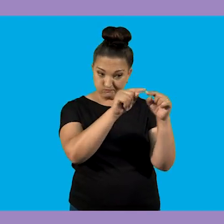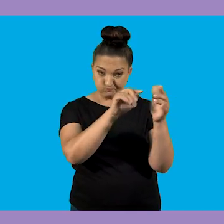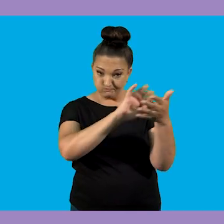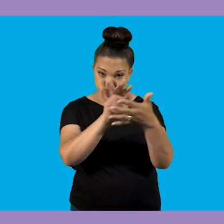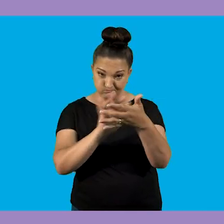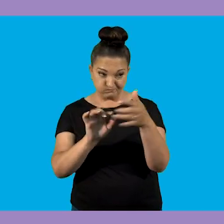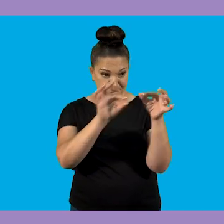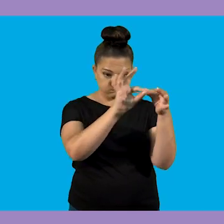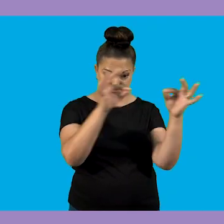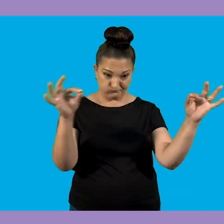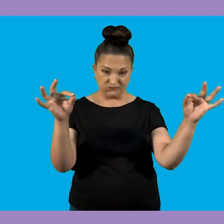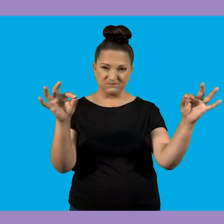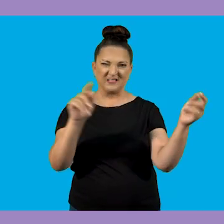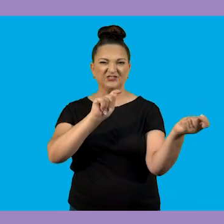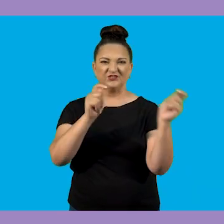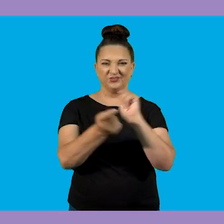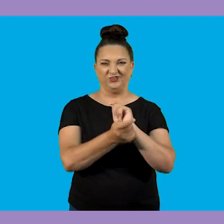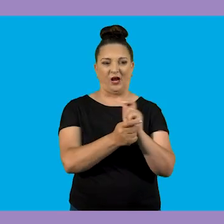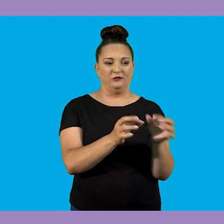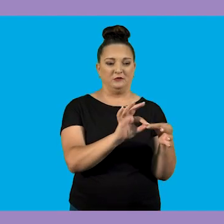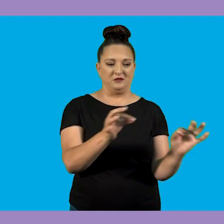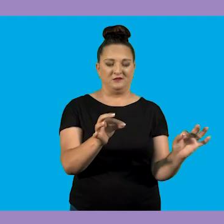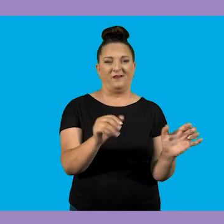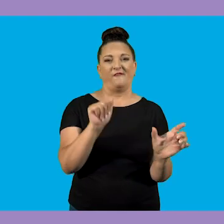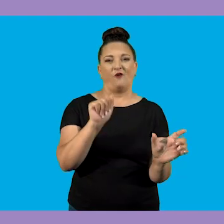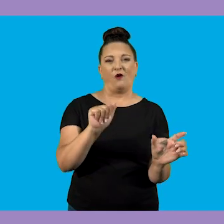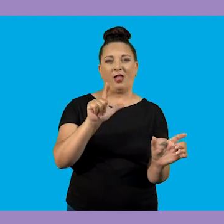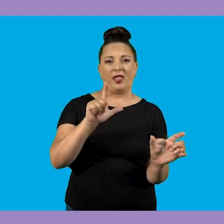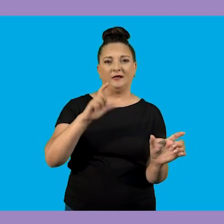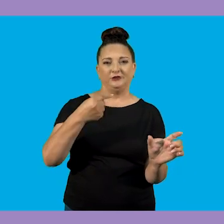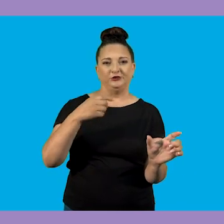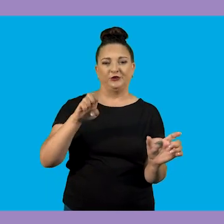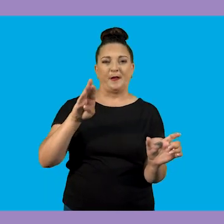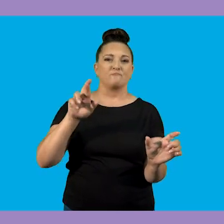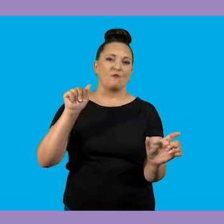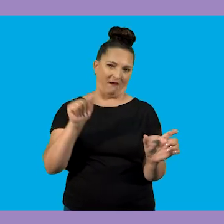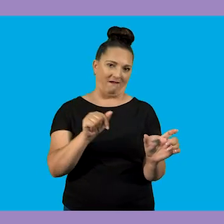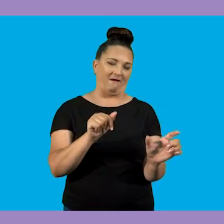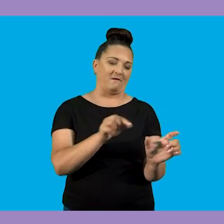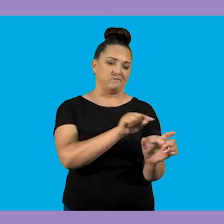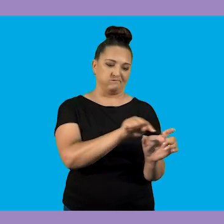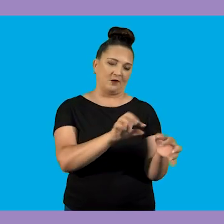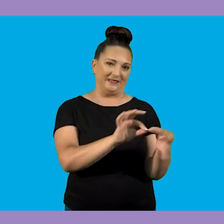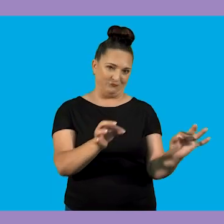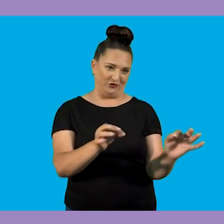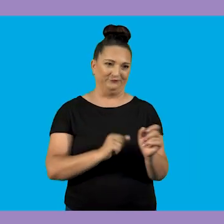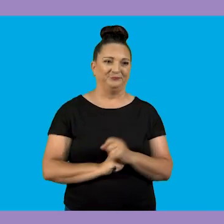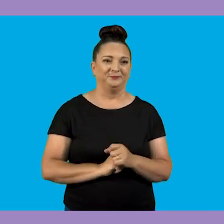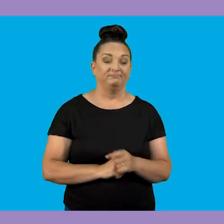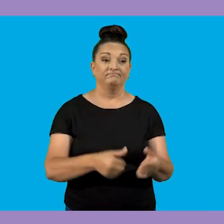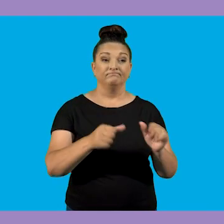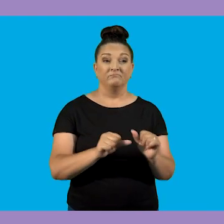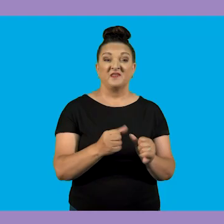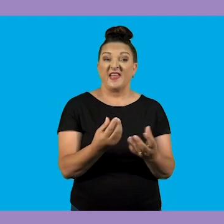word sums to an expression, right? An algebraic expression. Let's look at the next one.